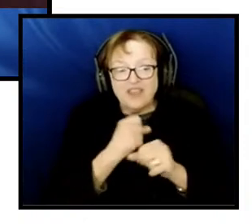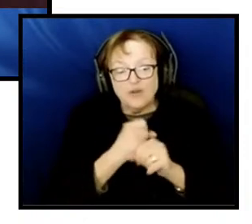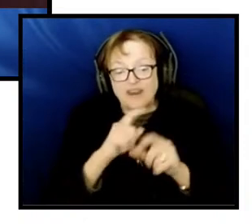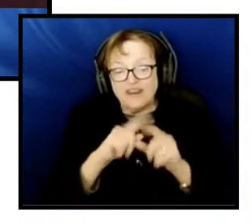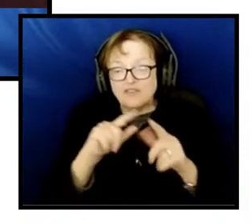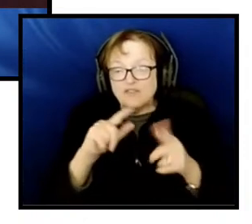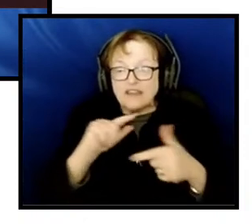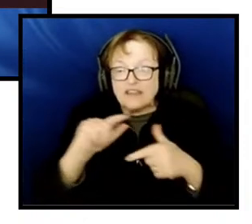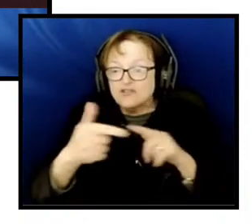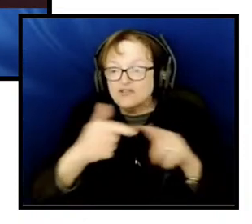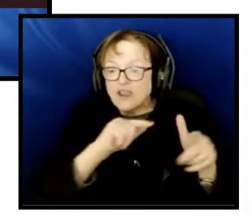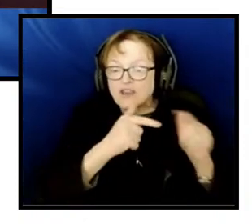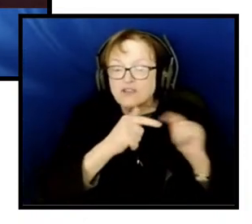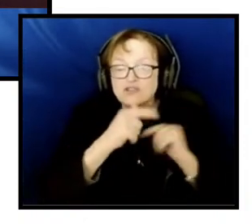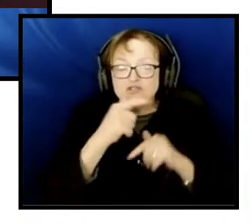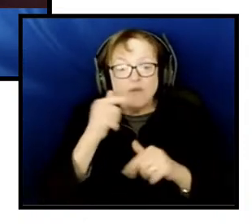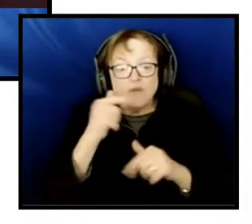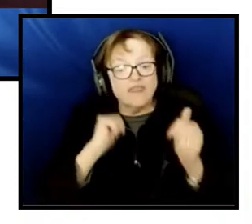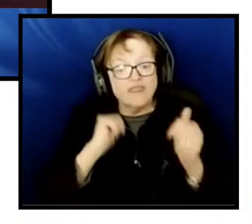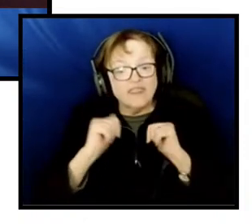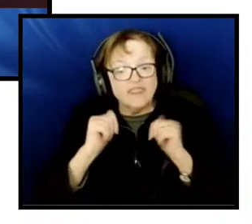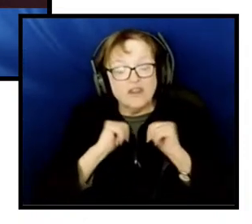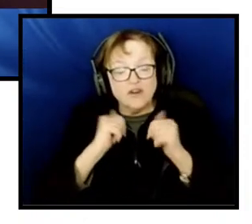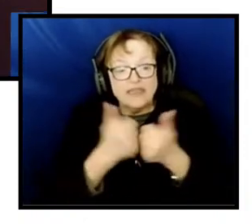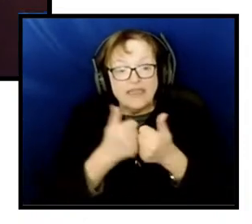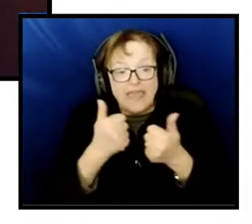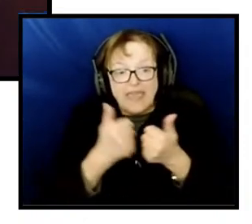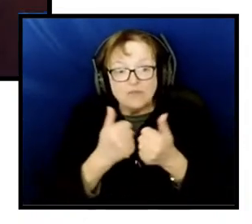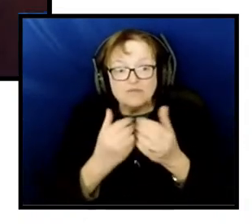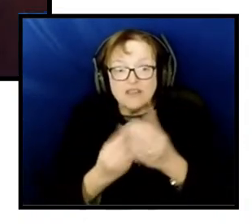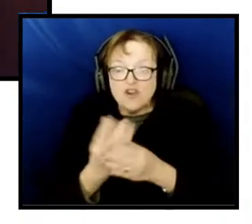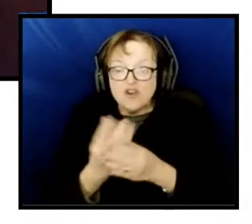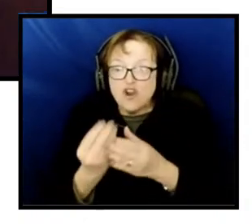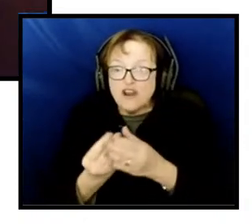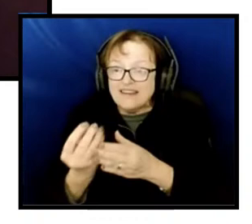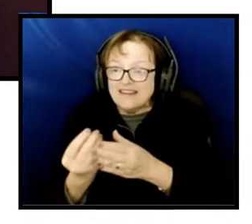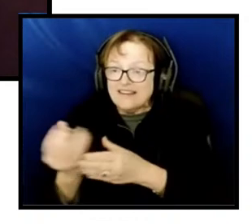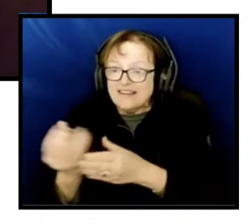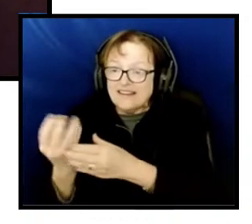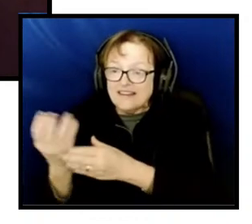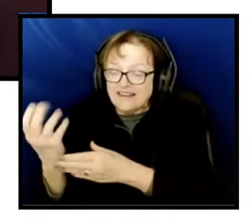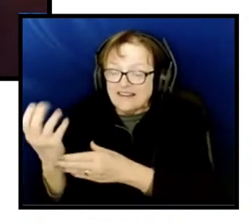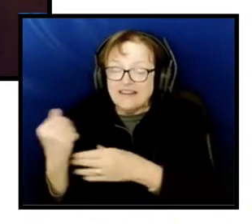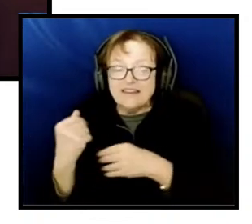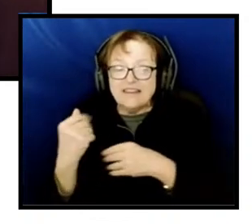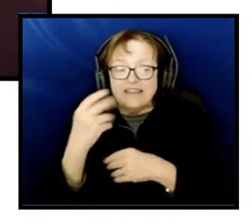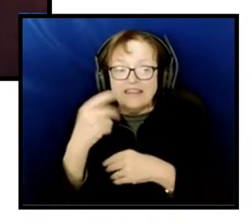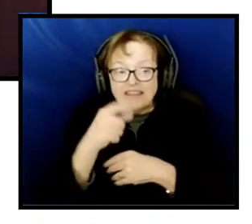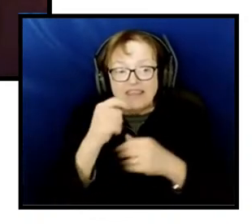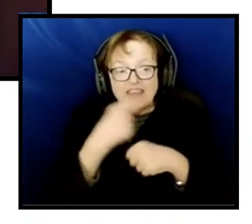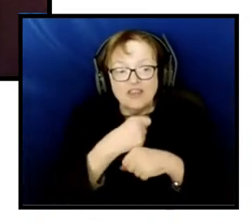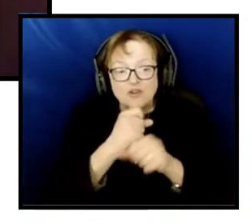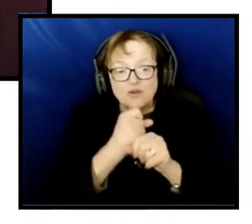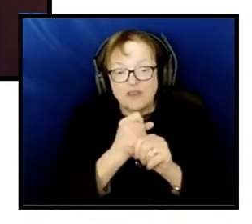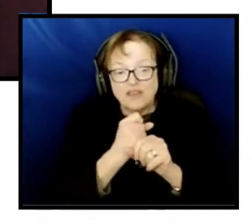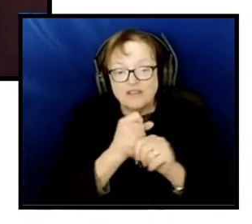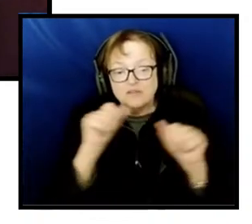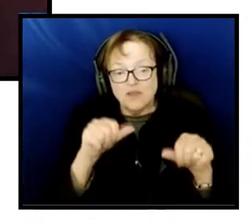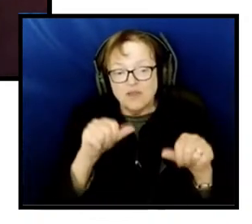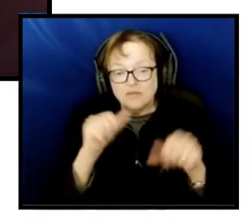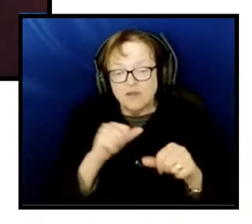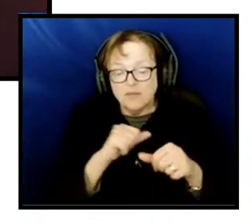exchanges around theater, games, and gardens, Gabriel imagines the creative possibilities of transforming